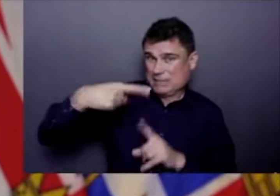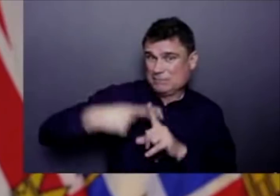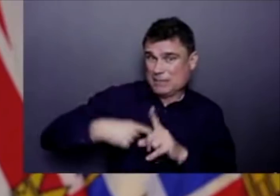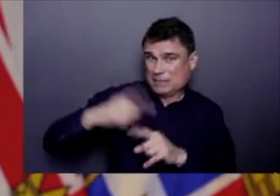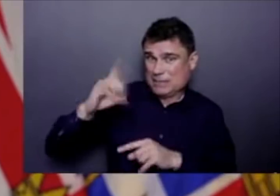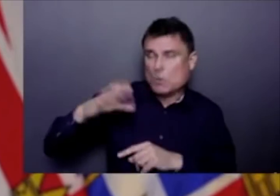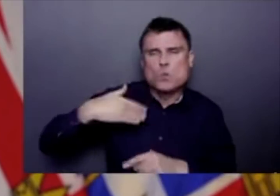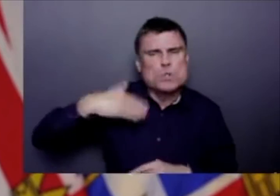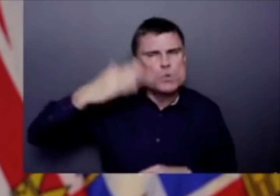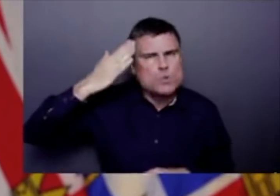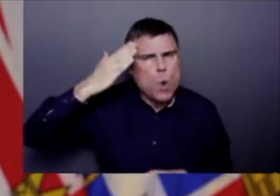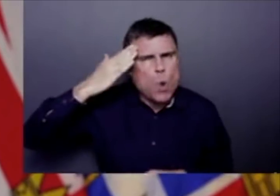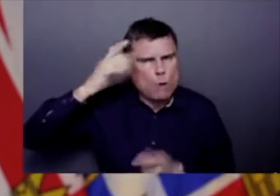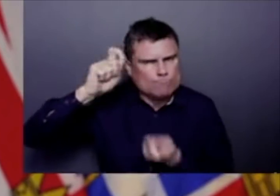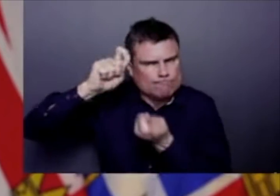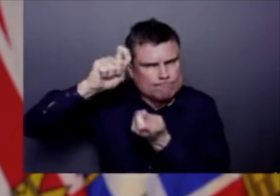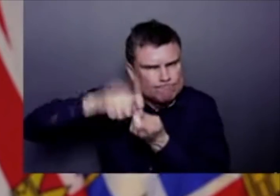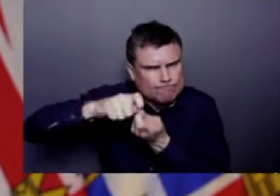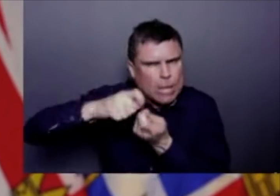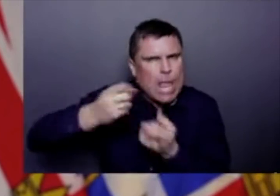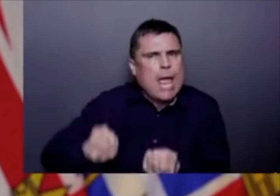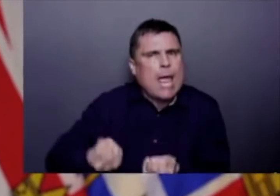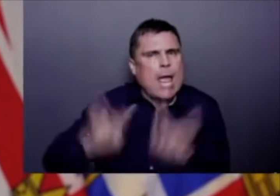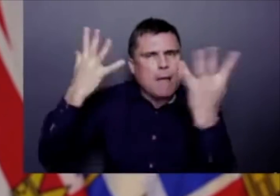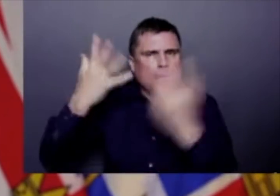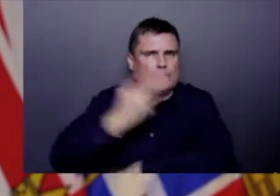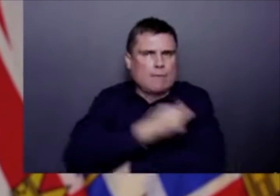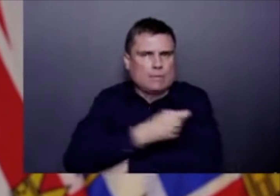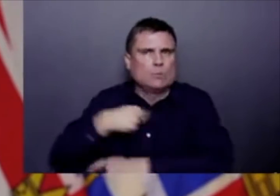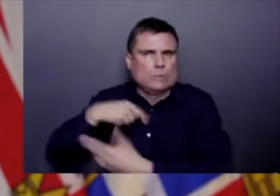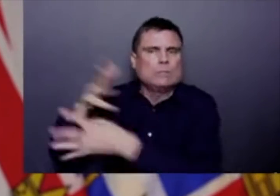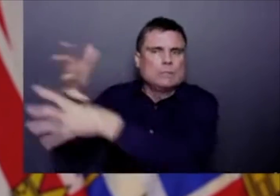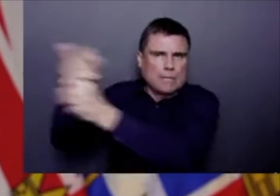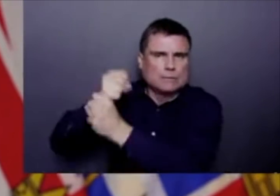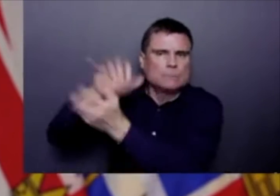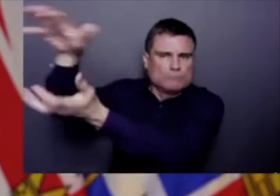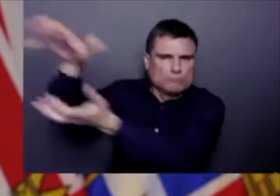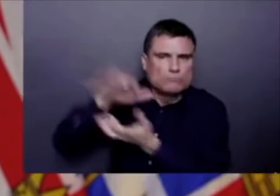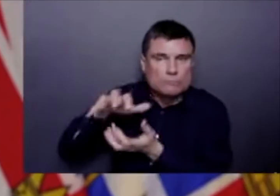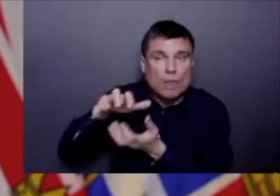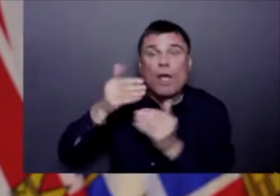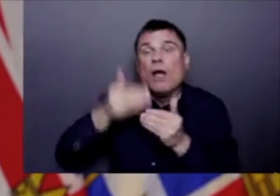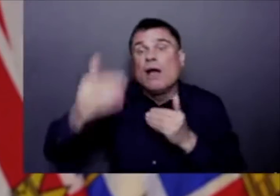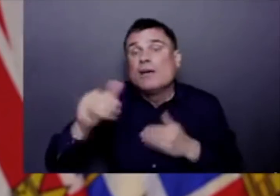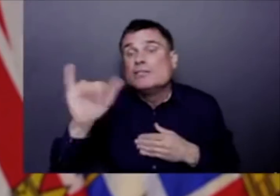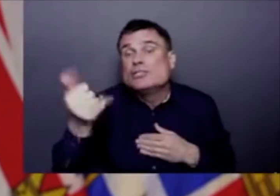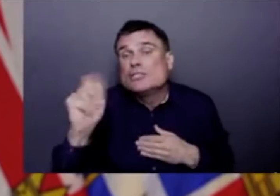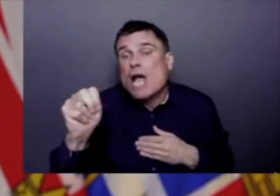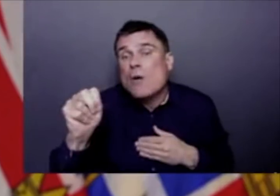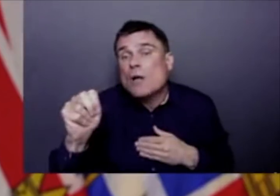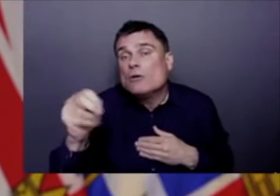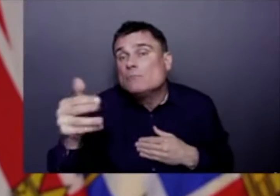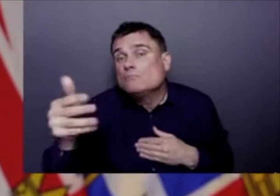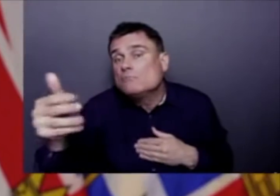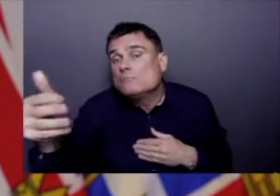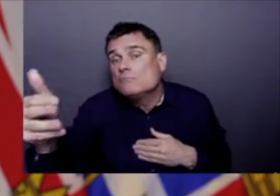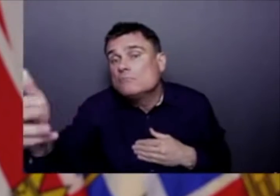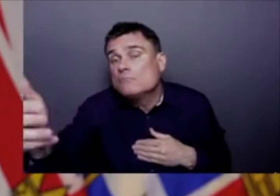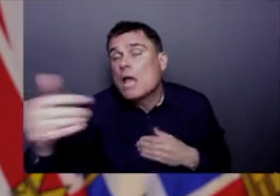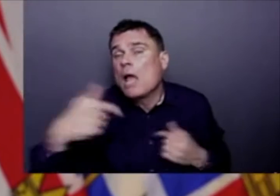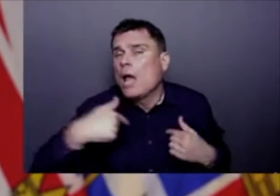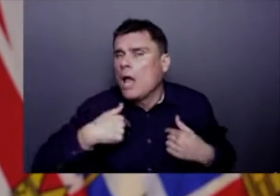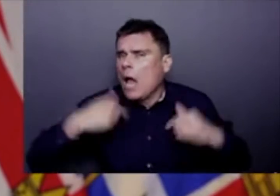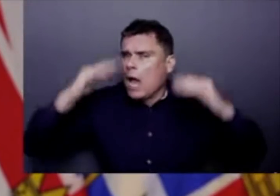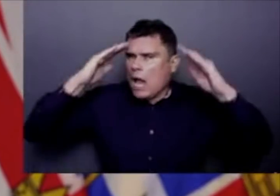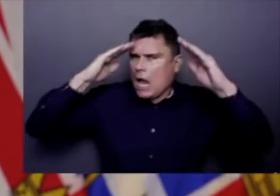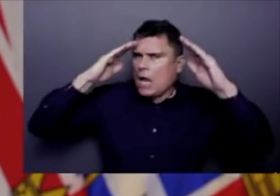involves the National Operations Centre in Ottawa, and our teams here on the ground. As we're getting used to using these, as people are getting trained